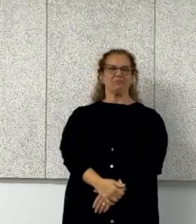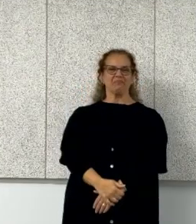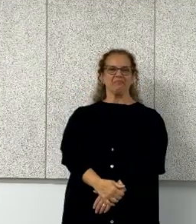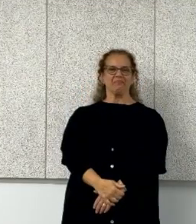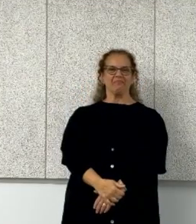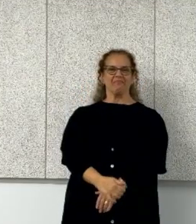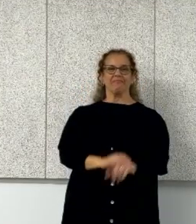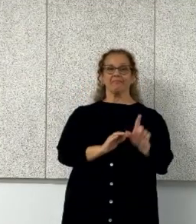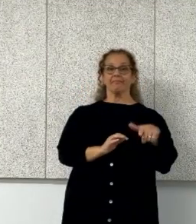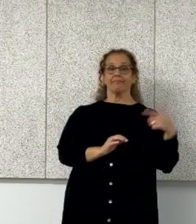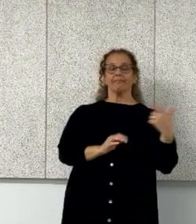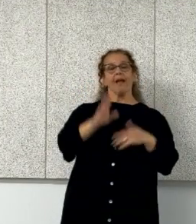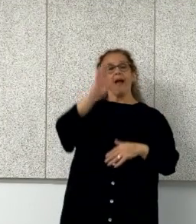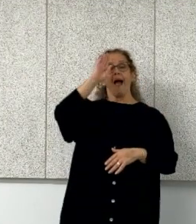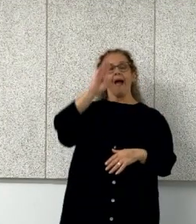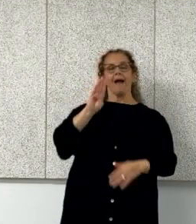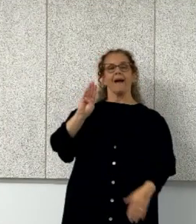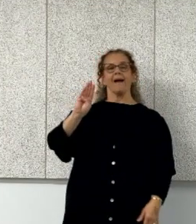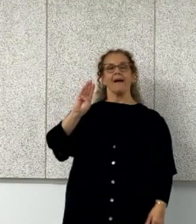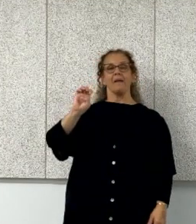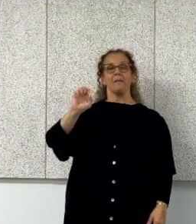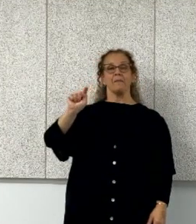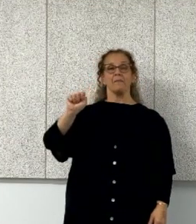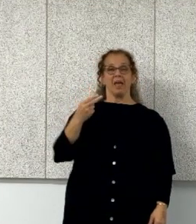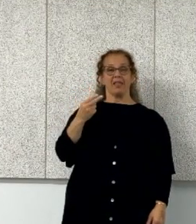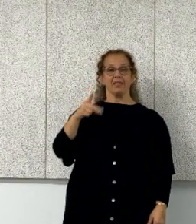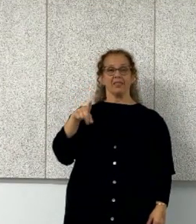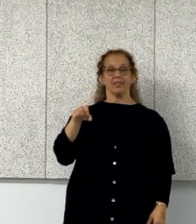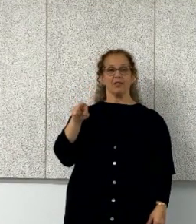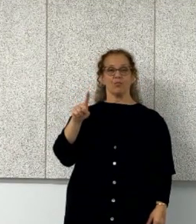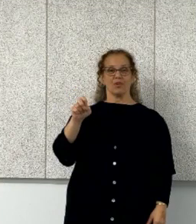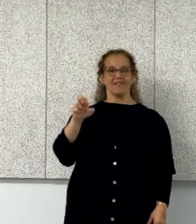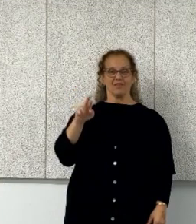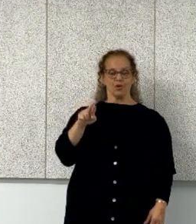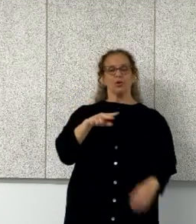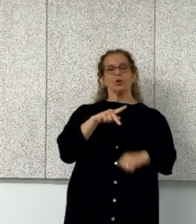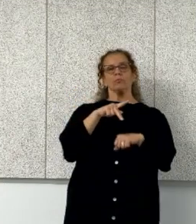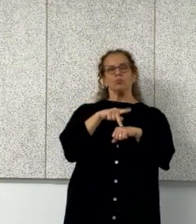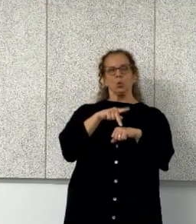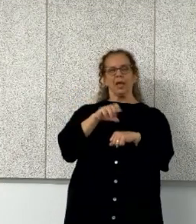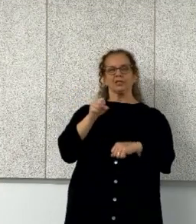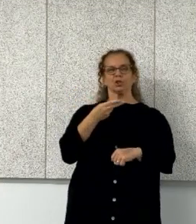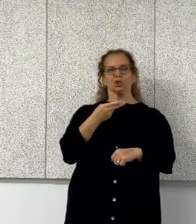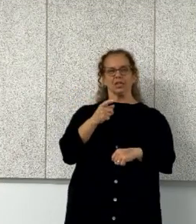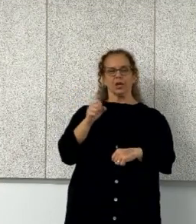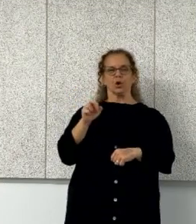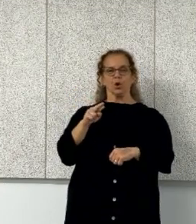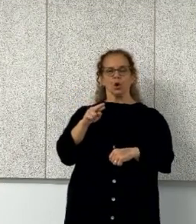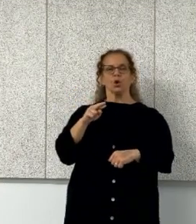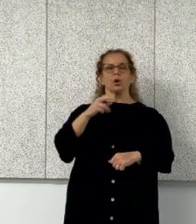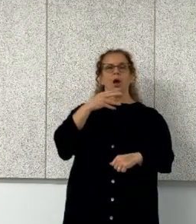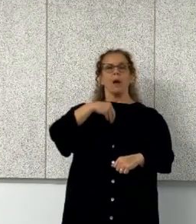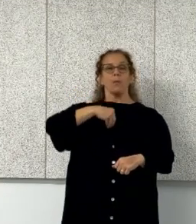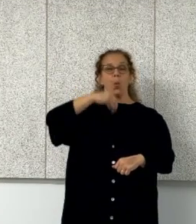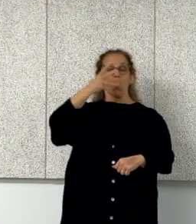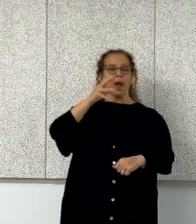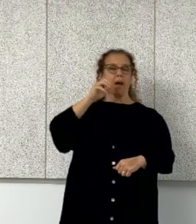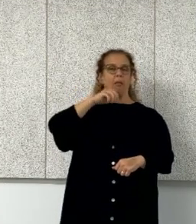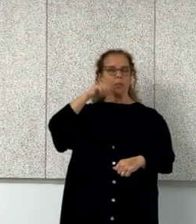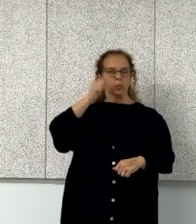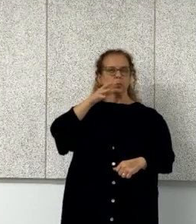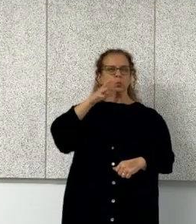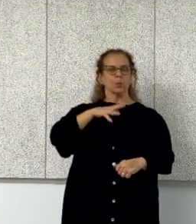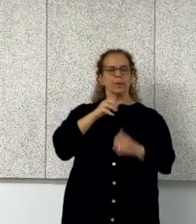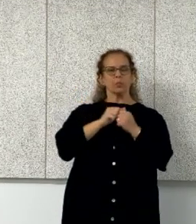Hi everybody, my name is Beth Prevor, she, her pronouns. I am a white, mature woman with short gray